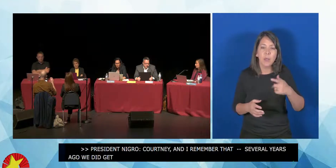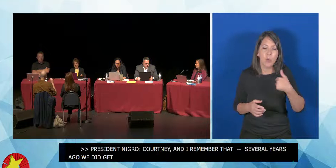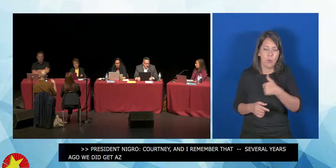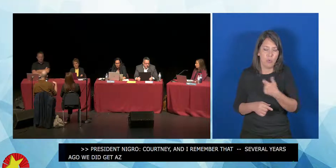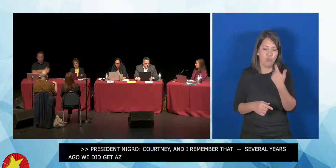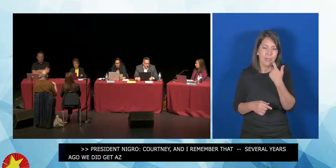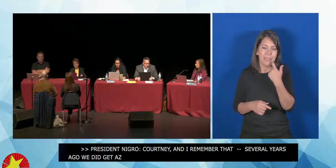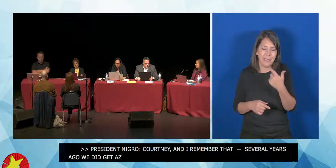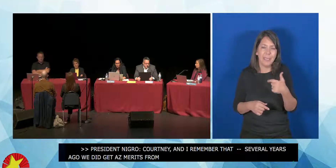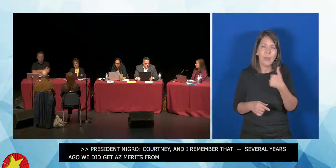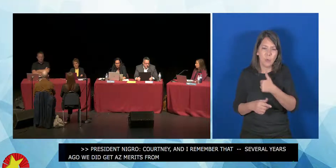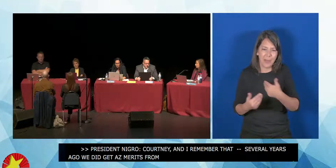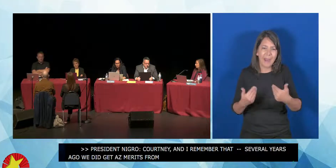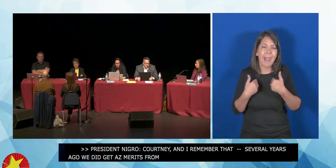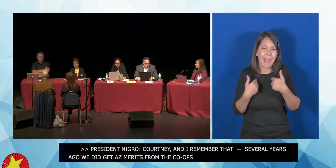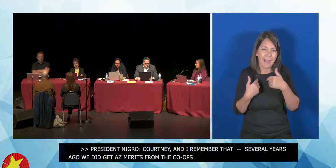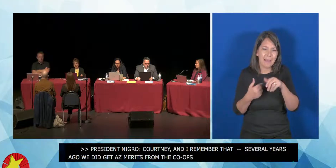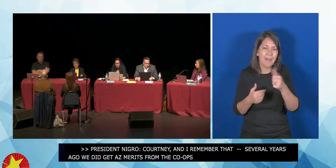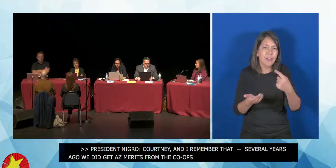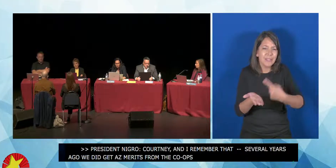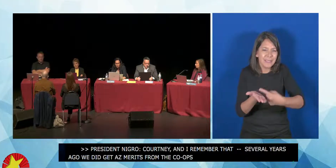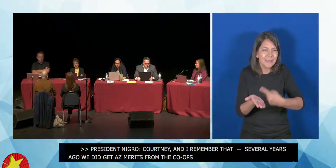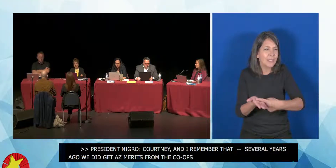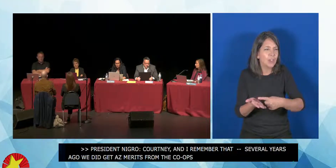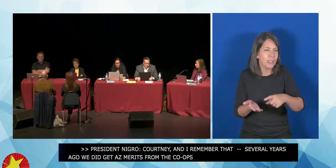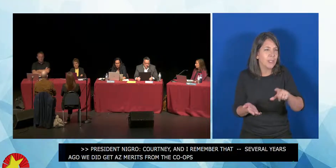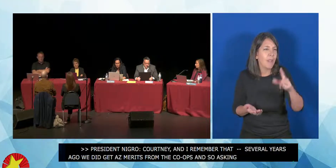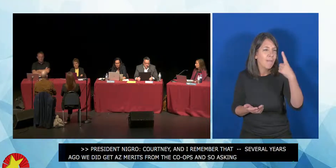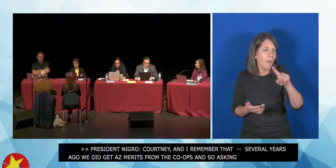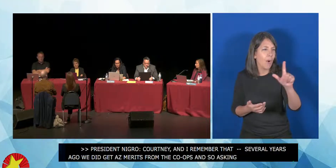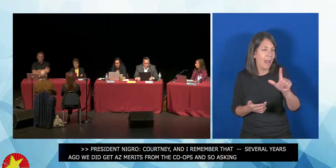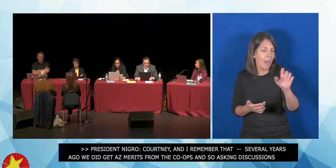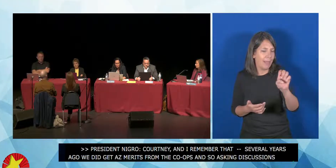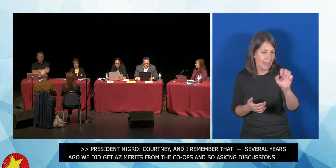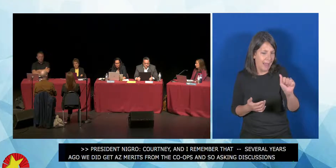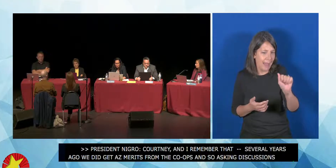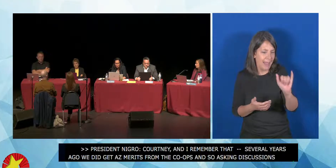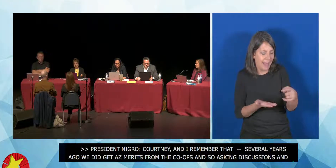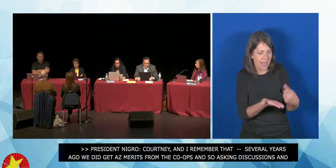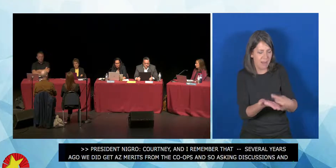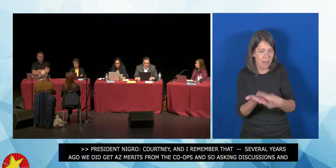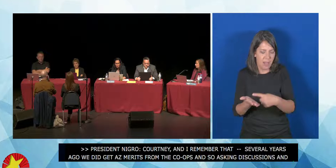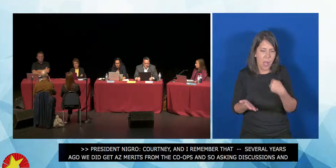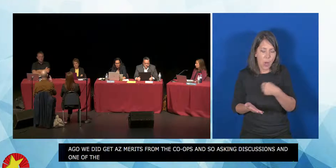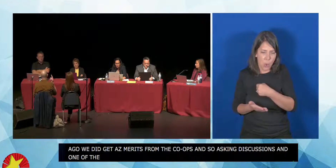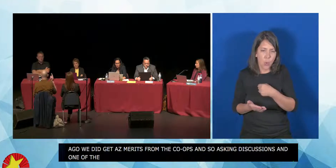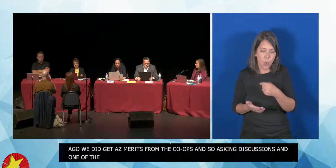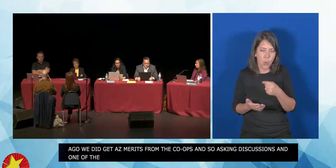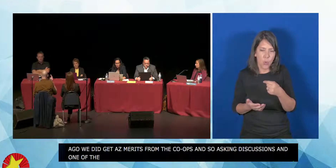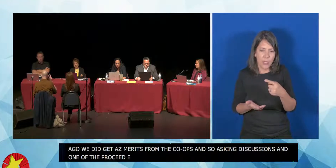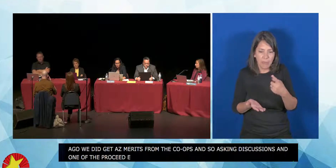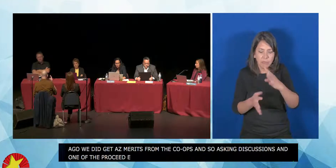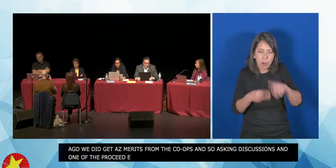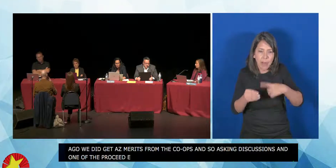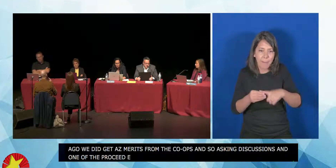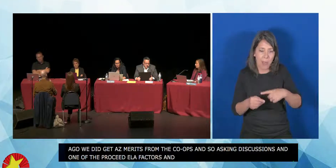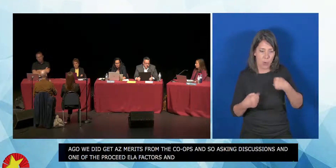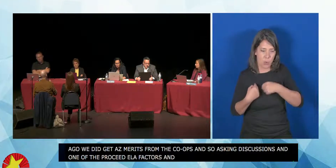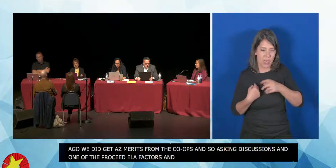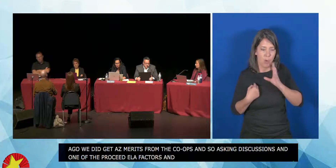recently, one of the pro LEA factors was that we would own the data for the brick and mortar